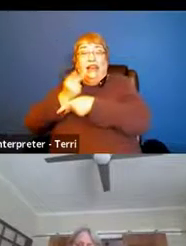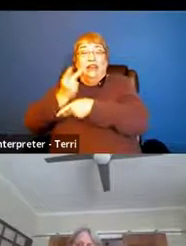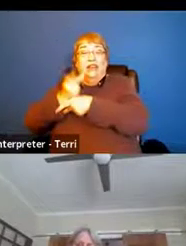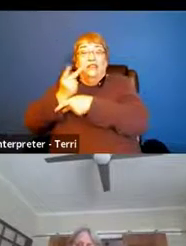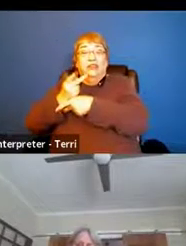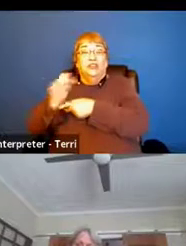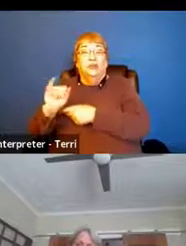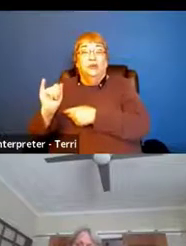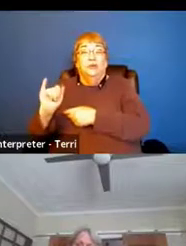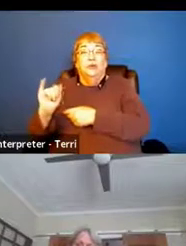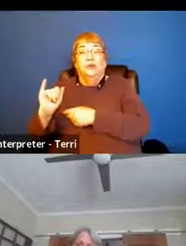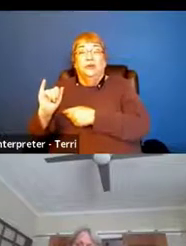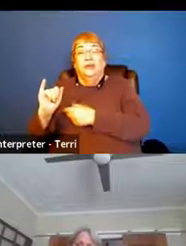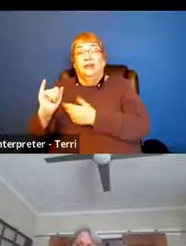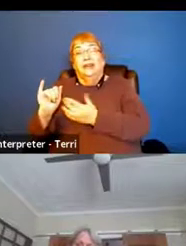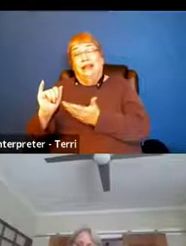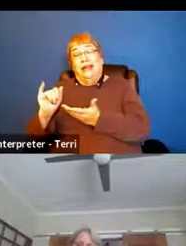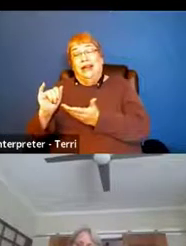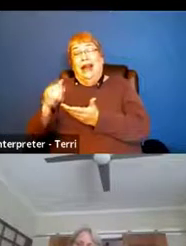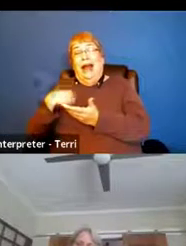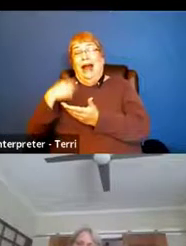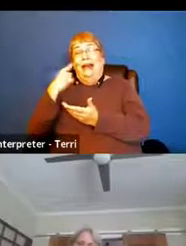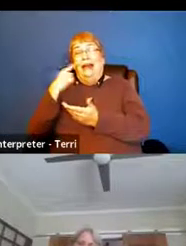I think also,